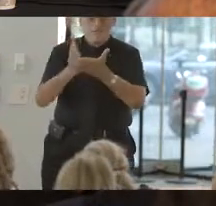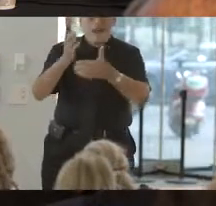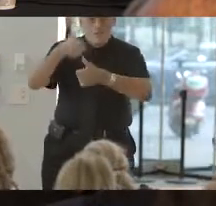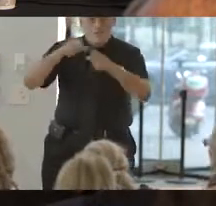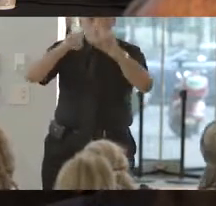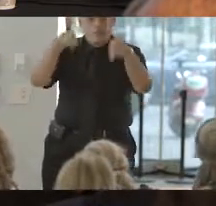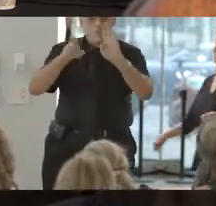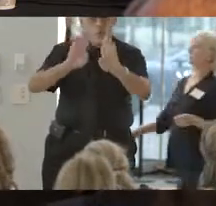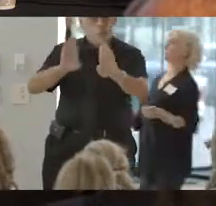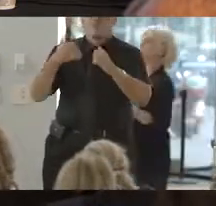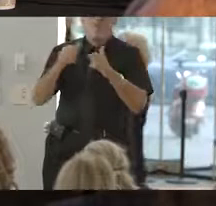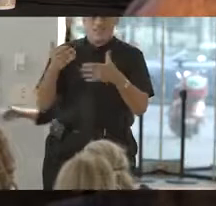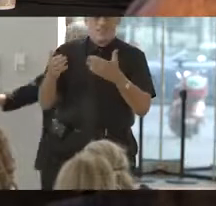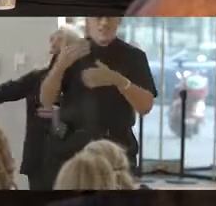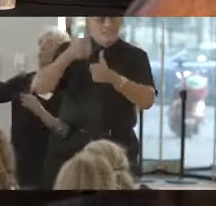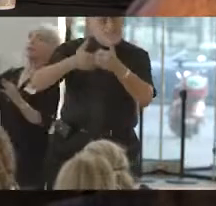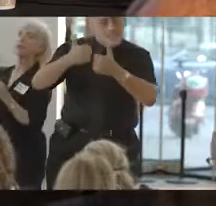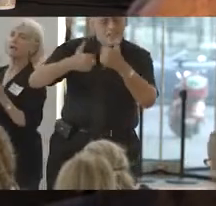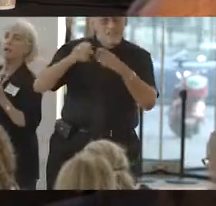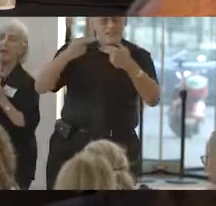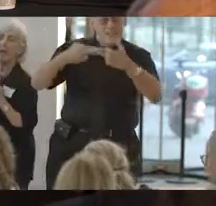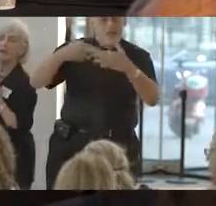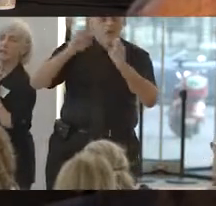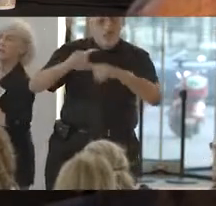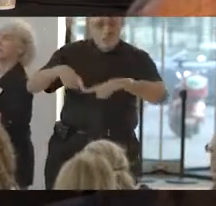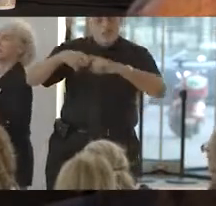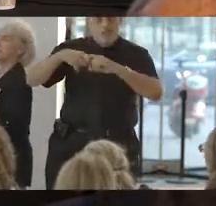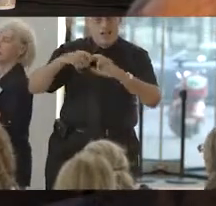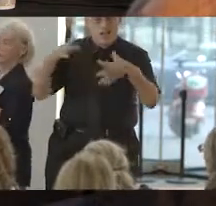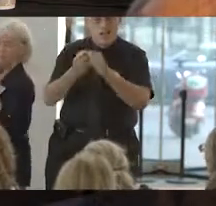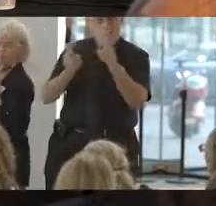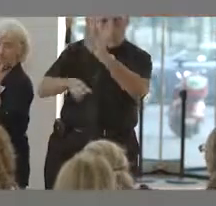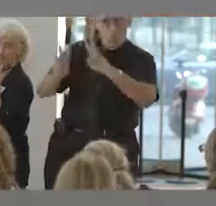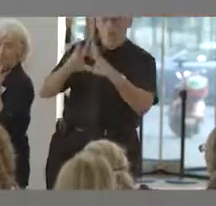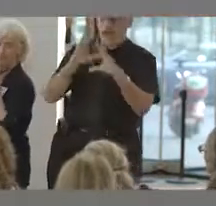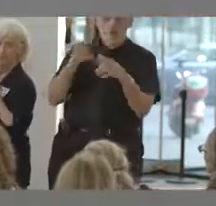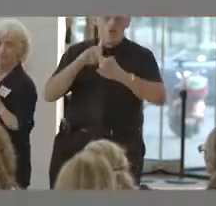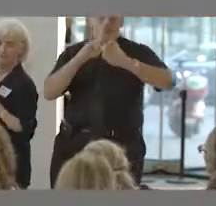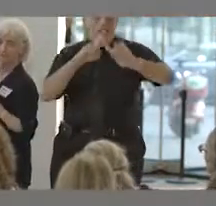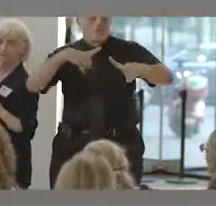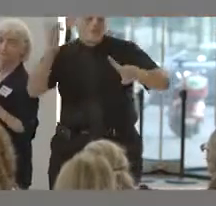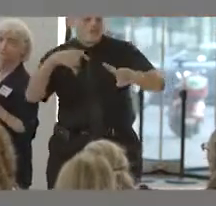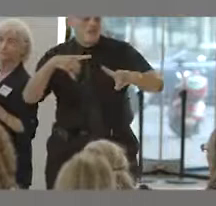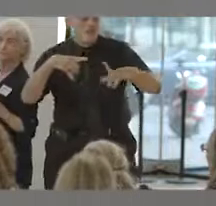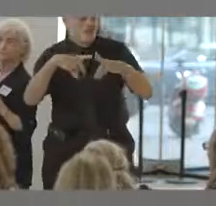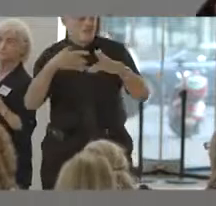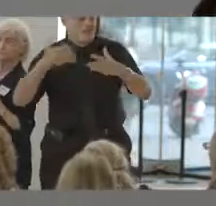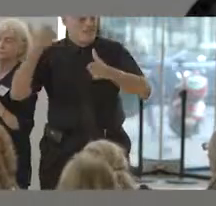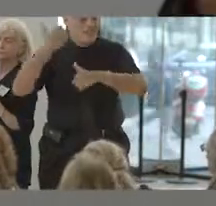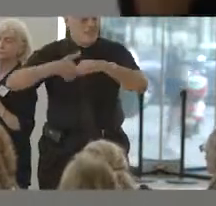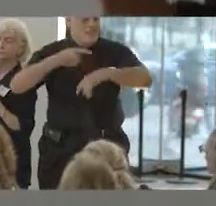board, at each slide and give you a chance to take a look at it. What I'd like to do is to not answer the questions about the